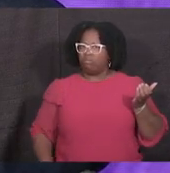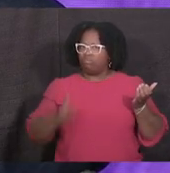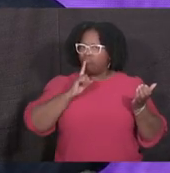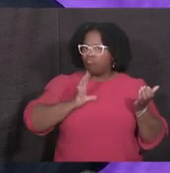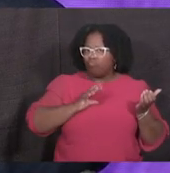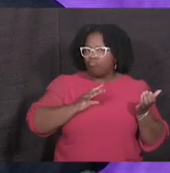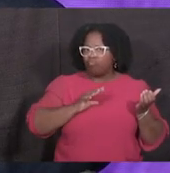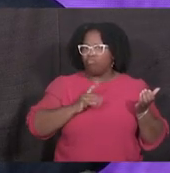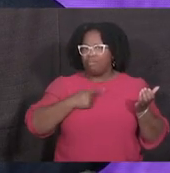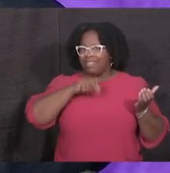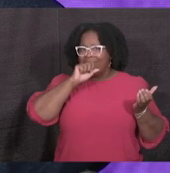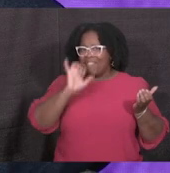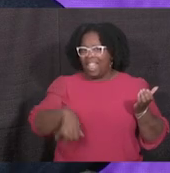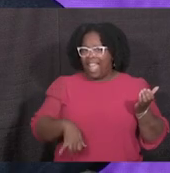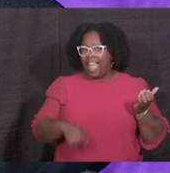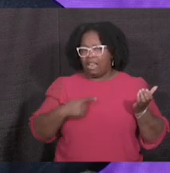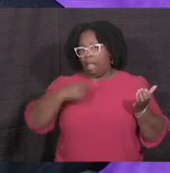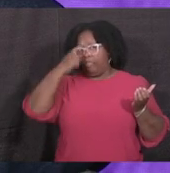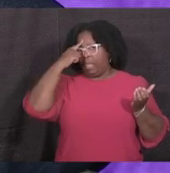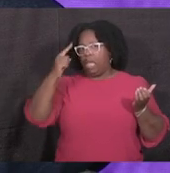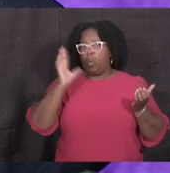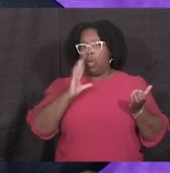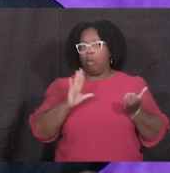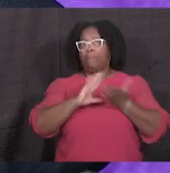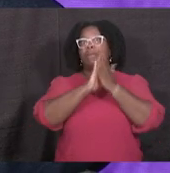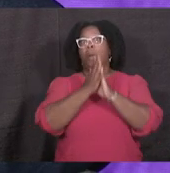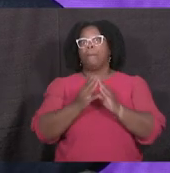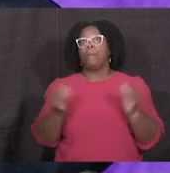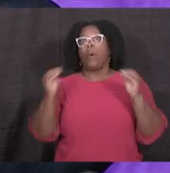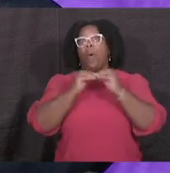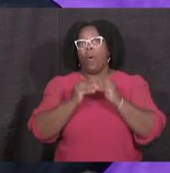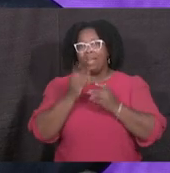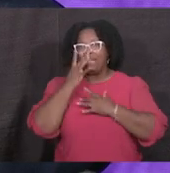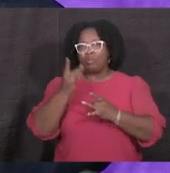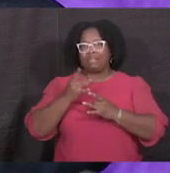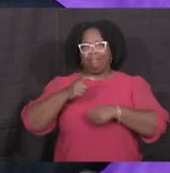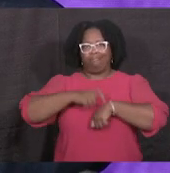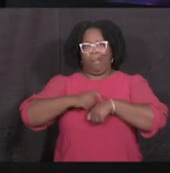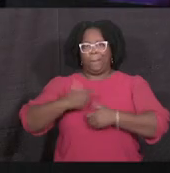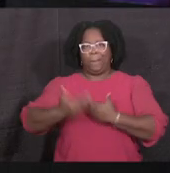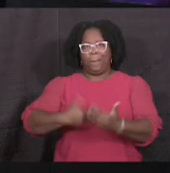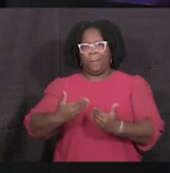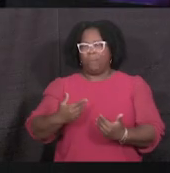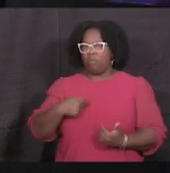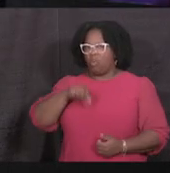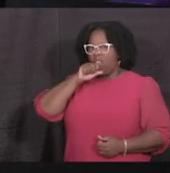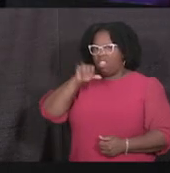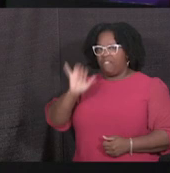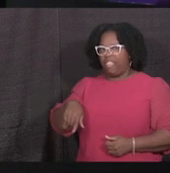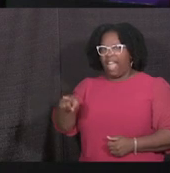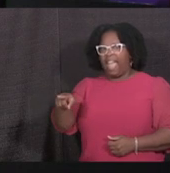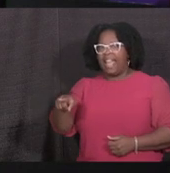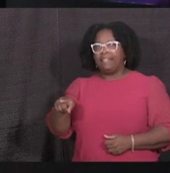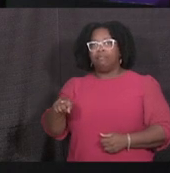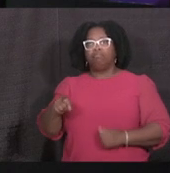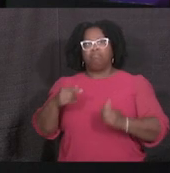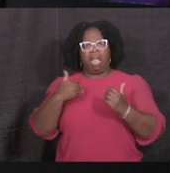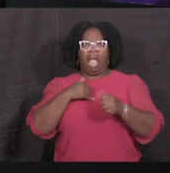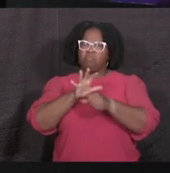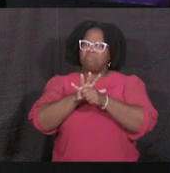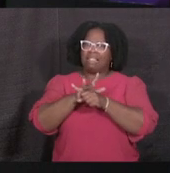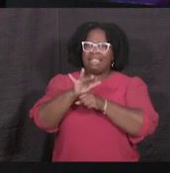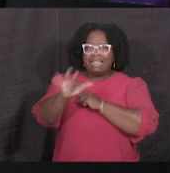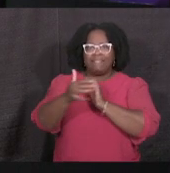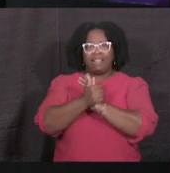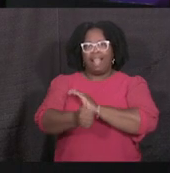amazing. I love it. I think it's going to get even more interesting as it goes on. I love that. There's no shortage of talent. There's no shortage